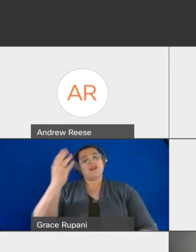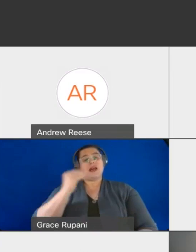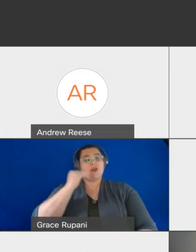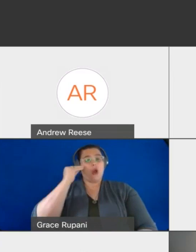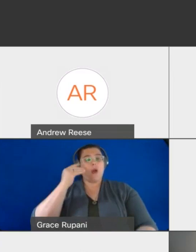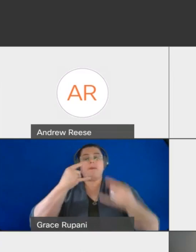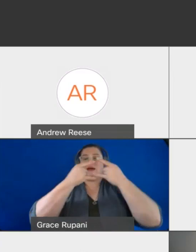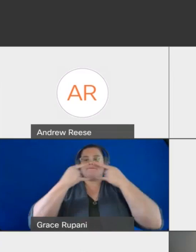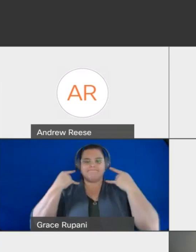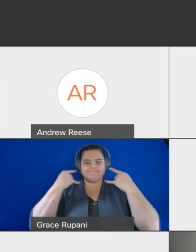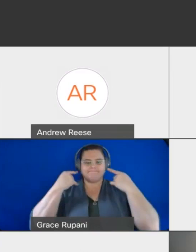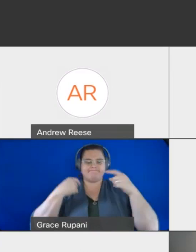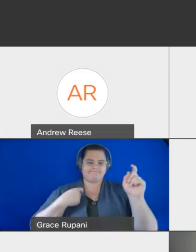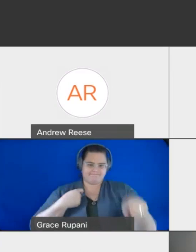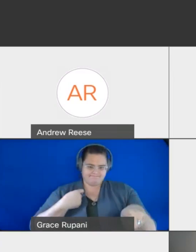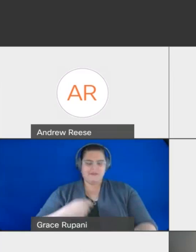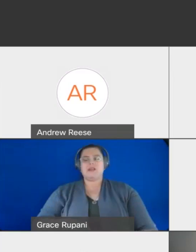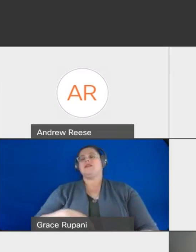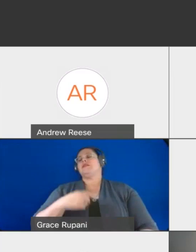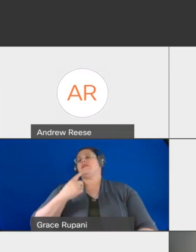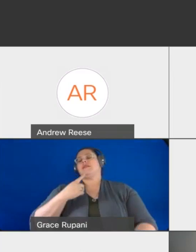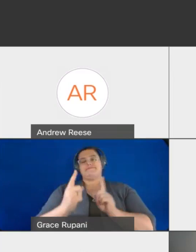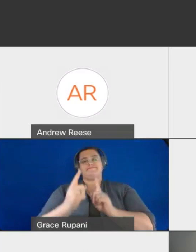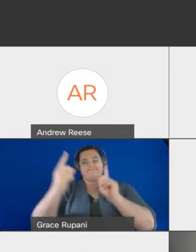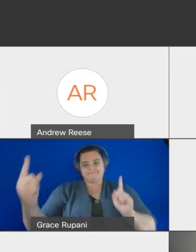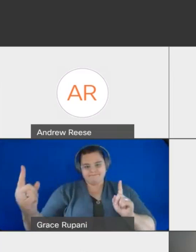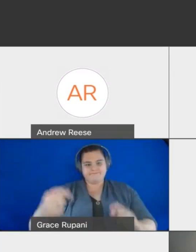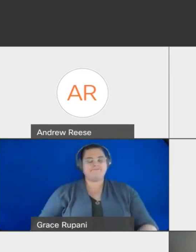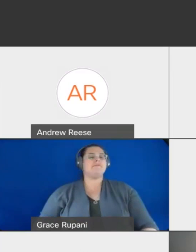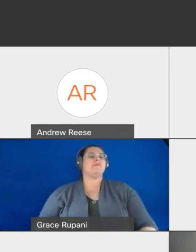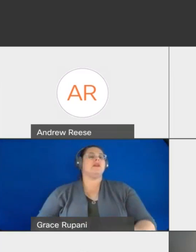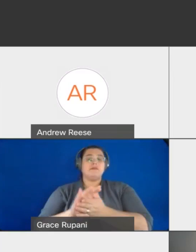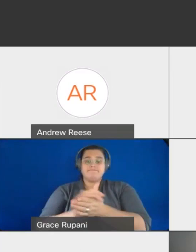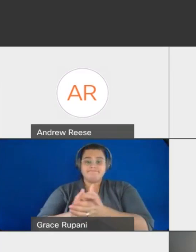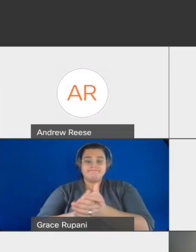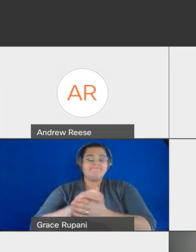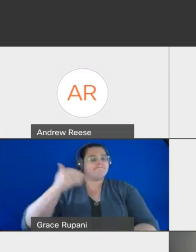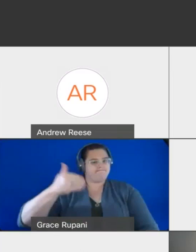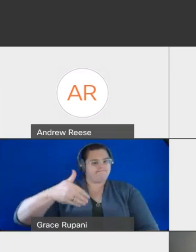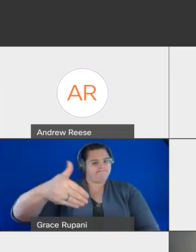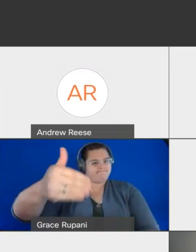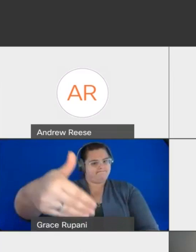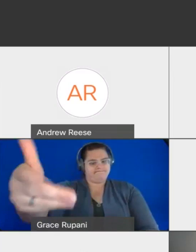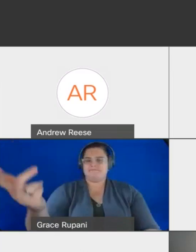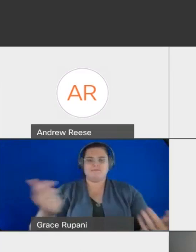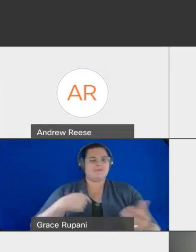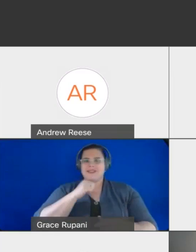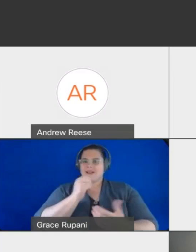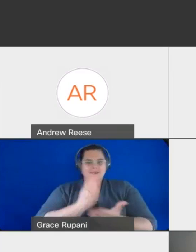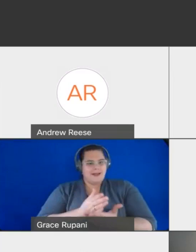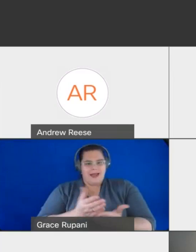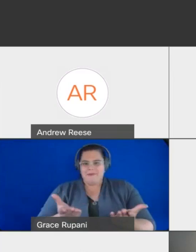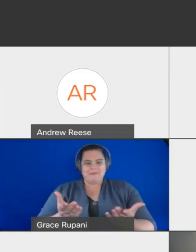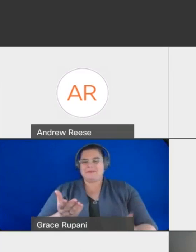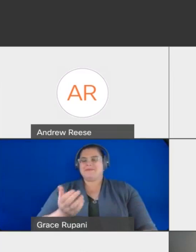to social distance. We need to continue washing our hands regularly. All of these measures are